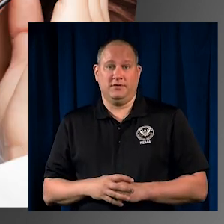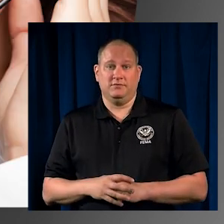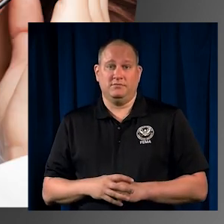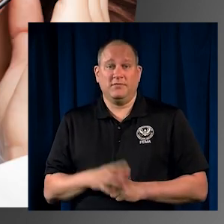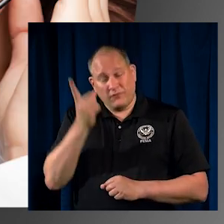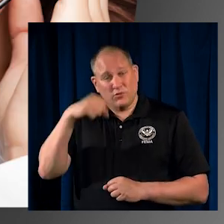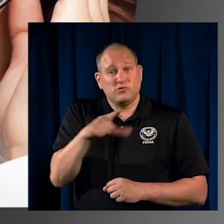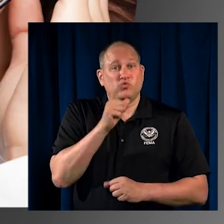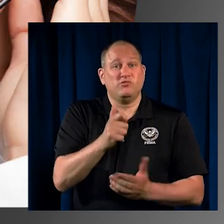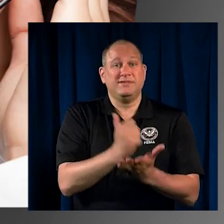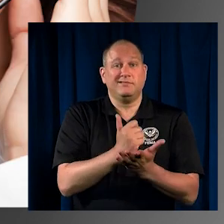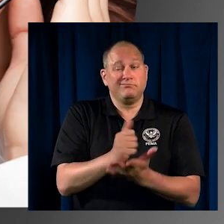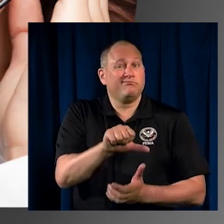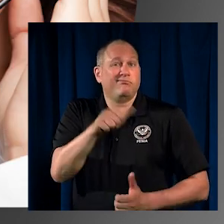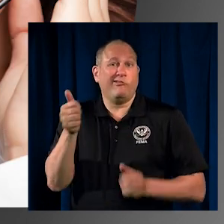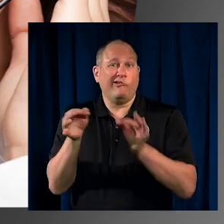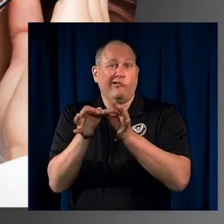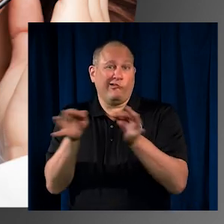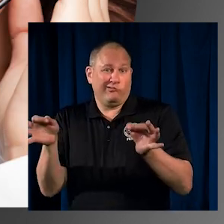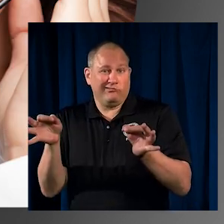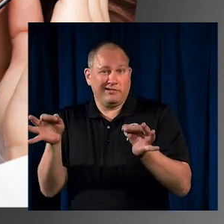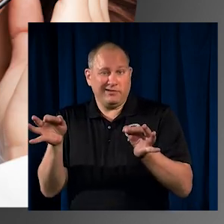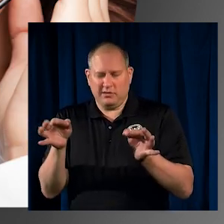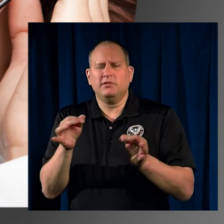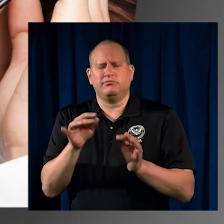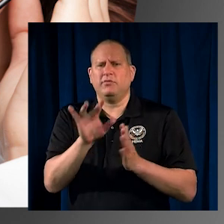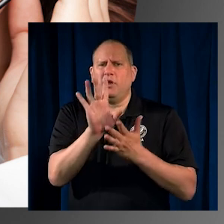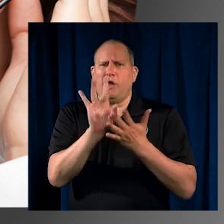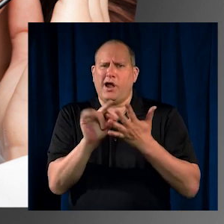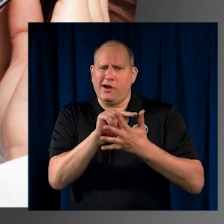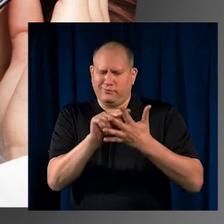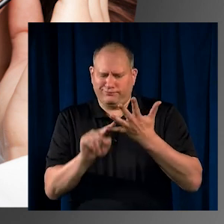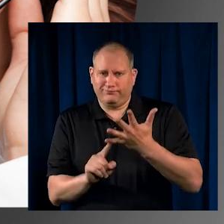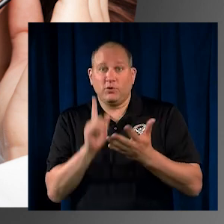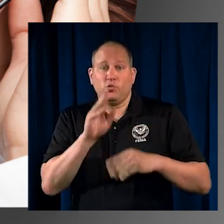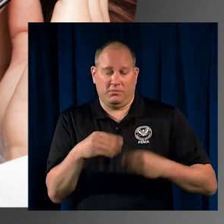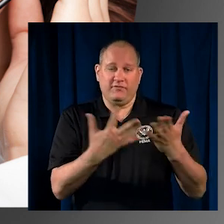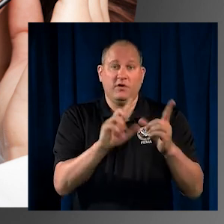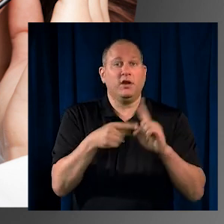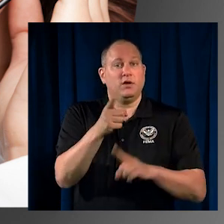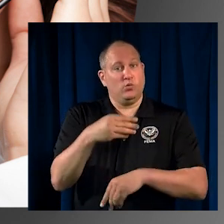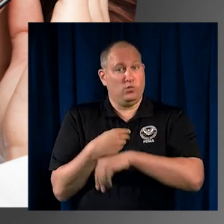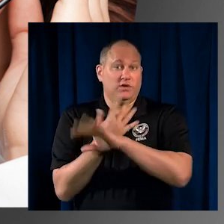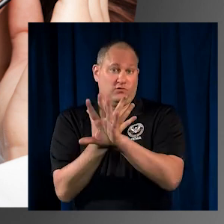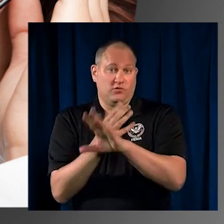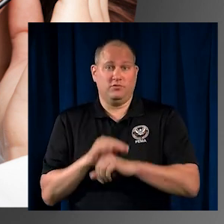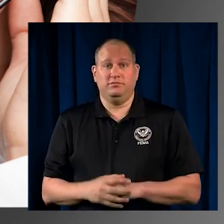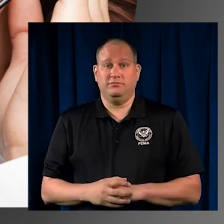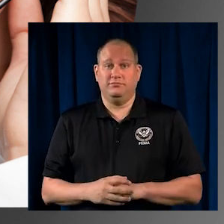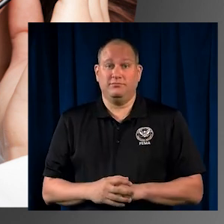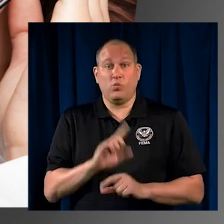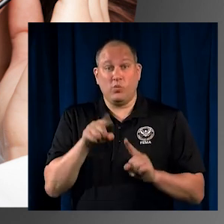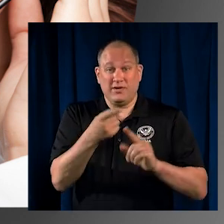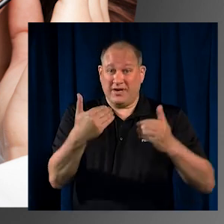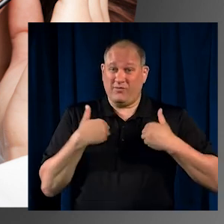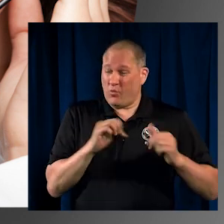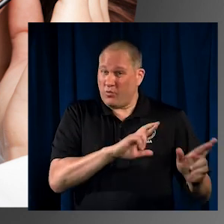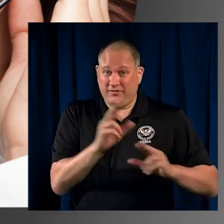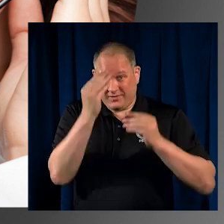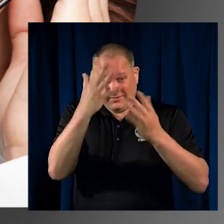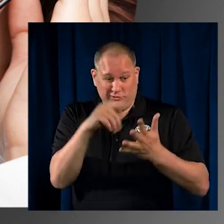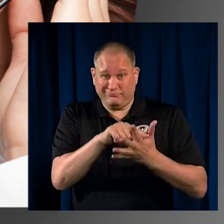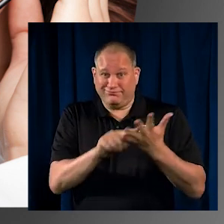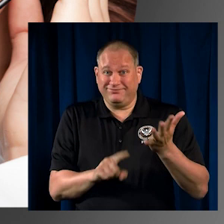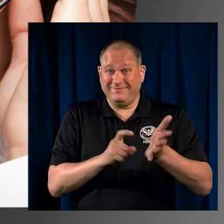844-684-6333. For those who need assistance in an alternative language, options will be provided when you call. Once you have all